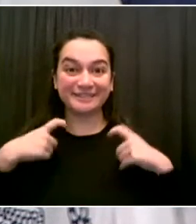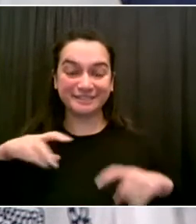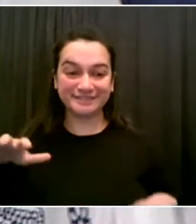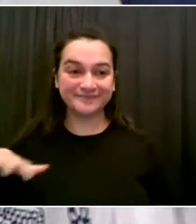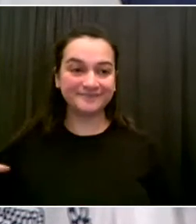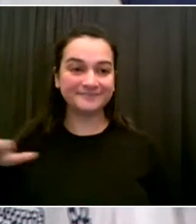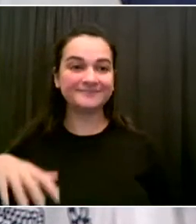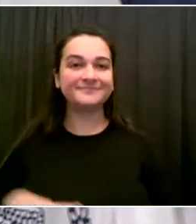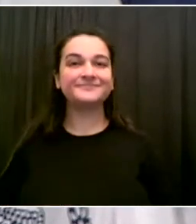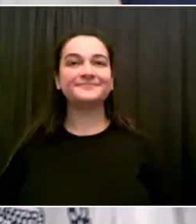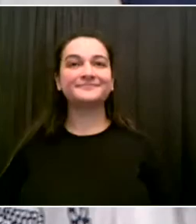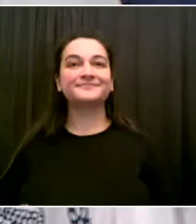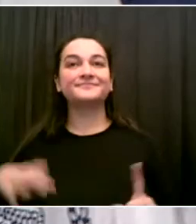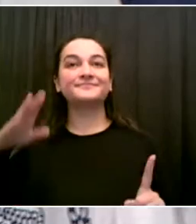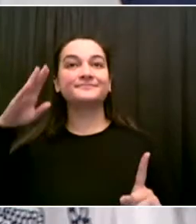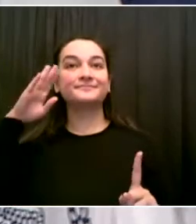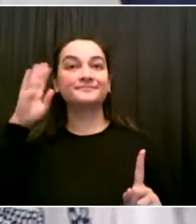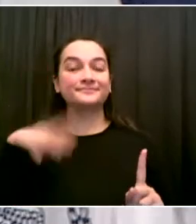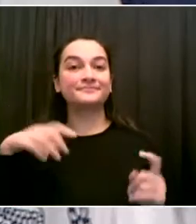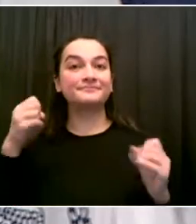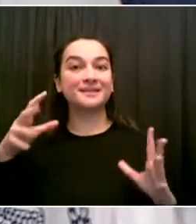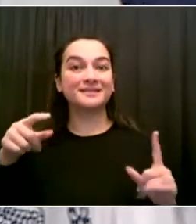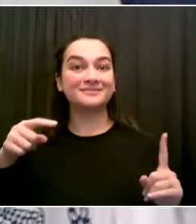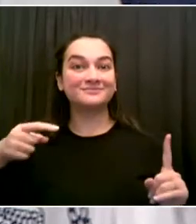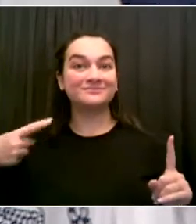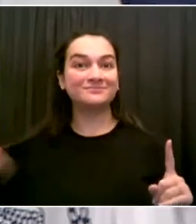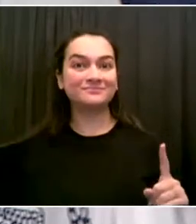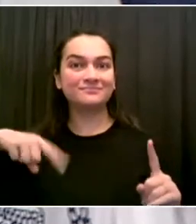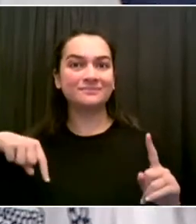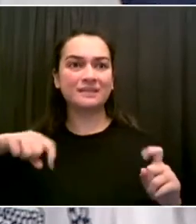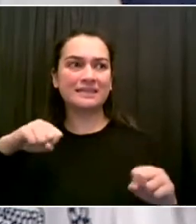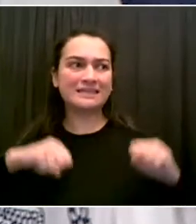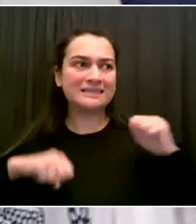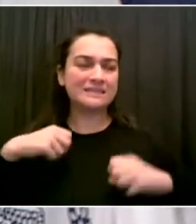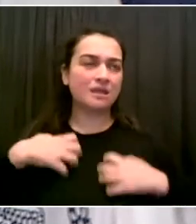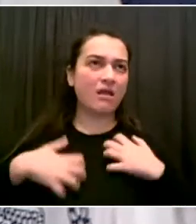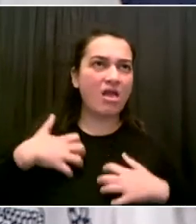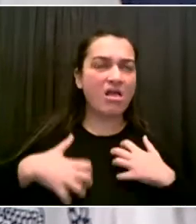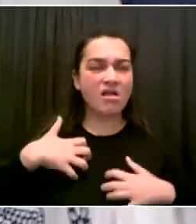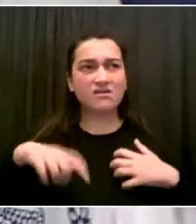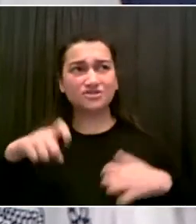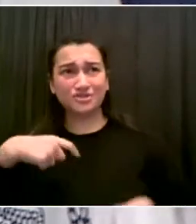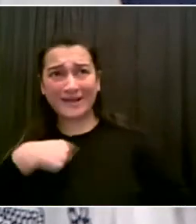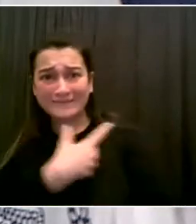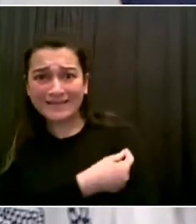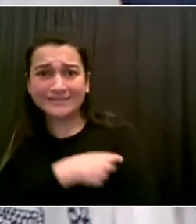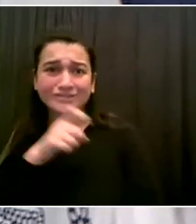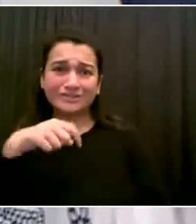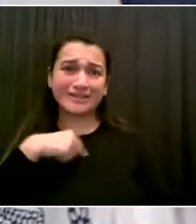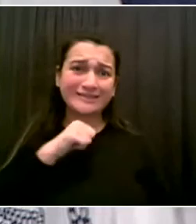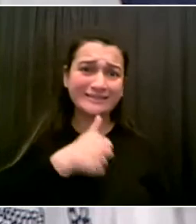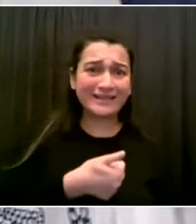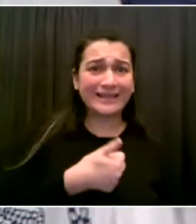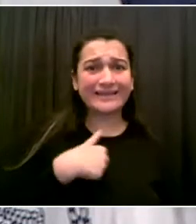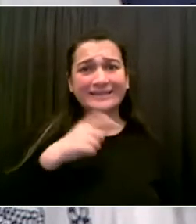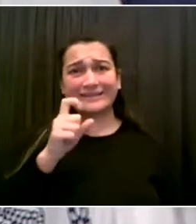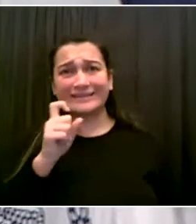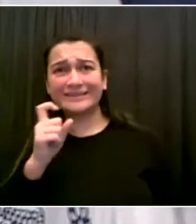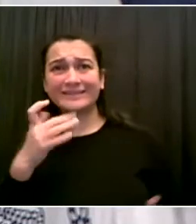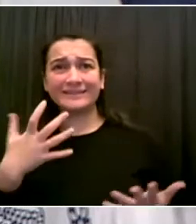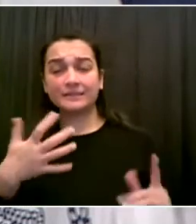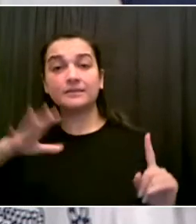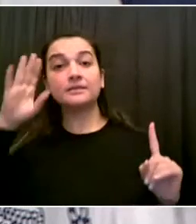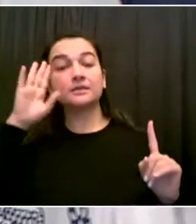thinking about having the vaccine. After these breaking news this morning, which is your message,